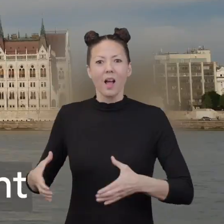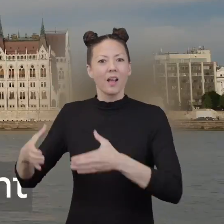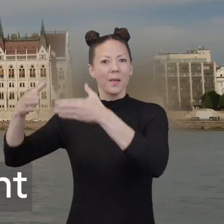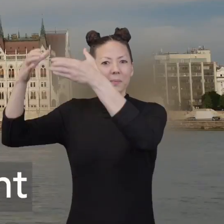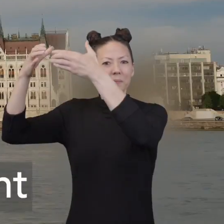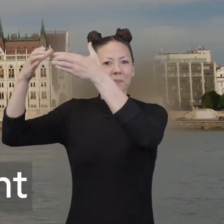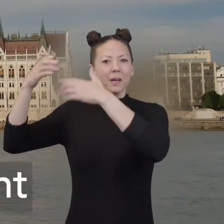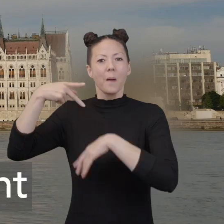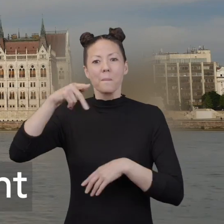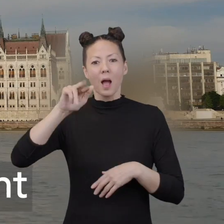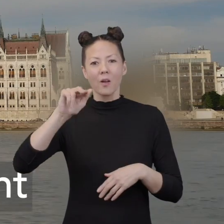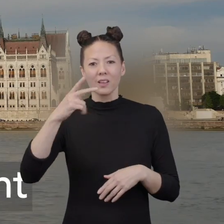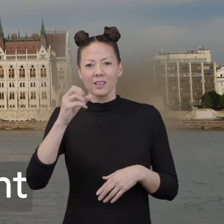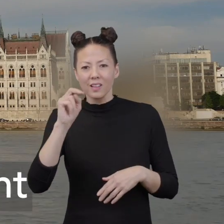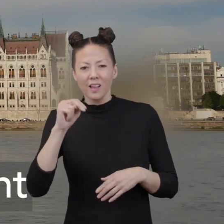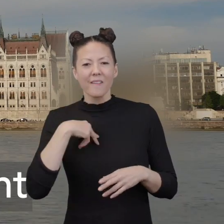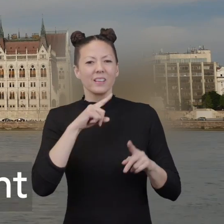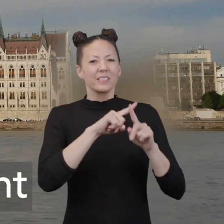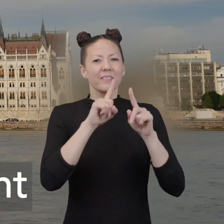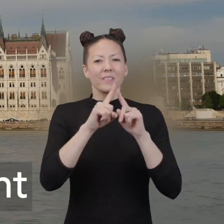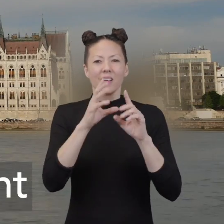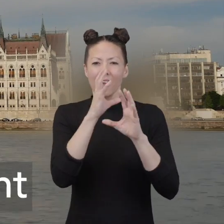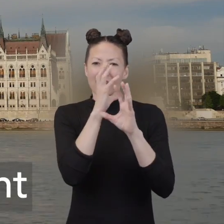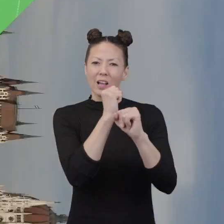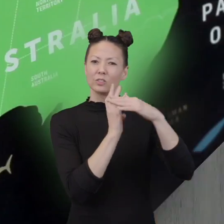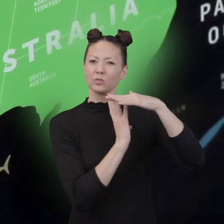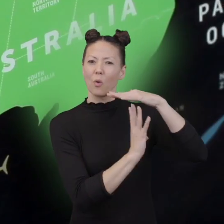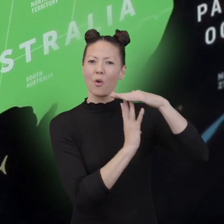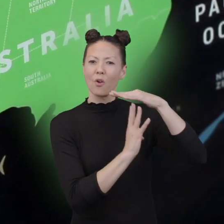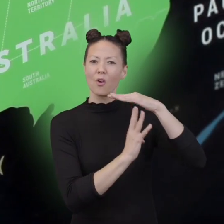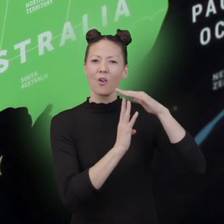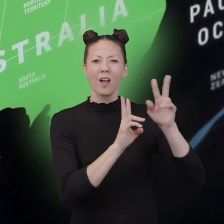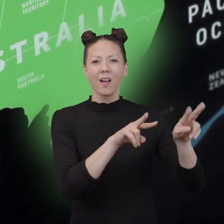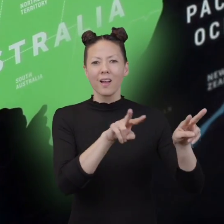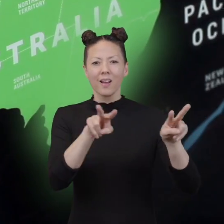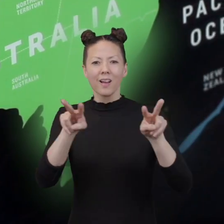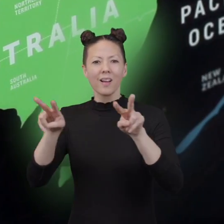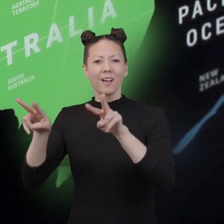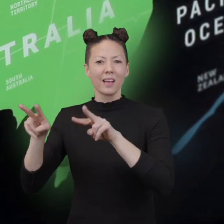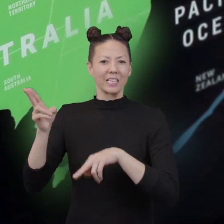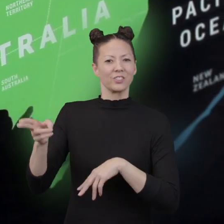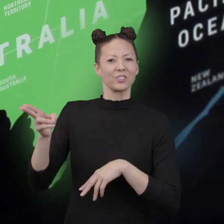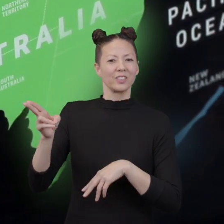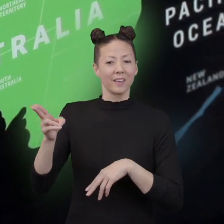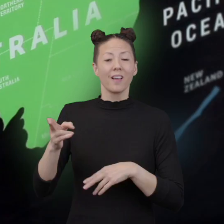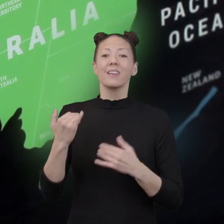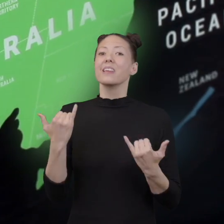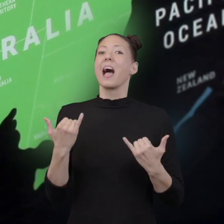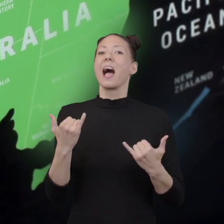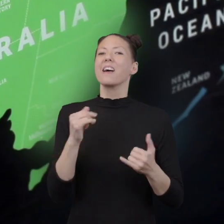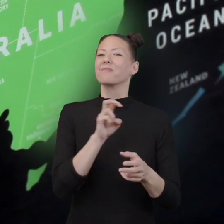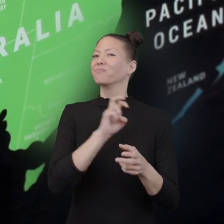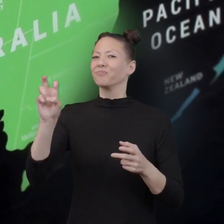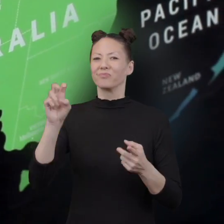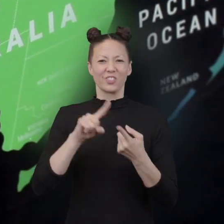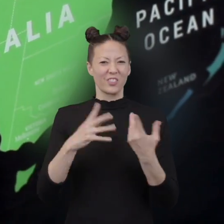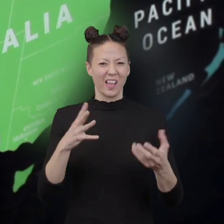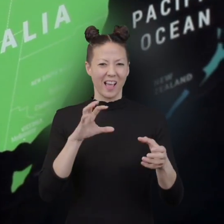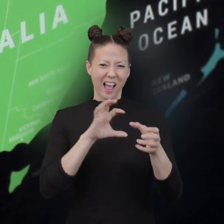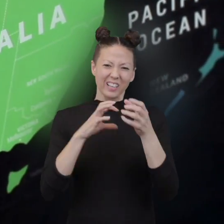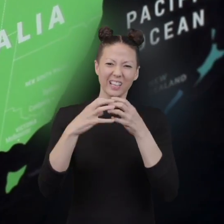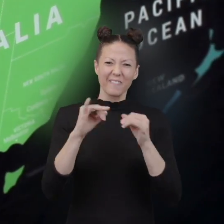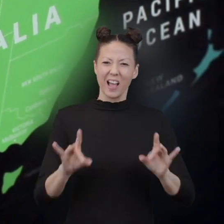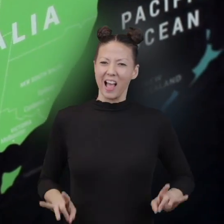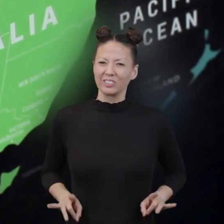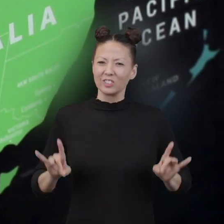and lots of other famous tourist attractions. Finally, we've got the continent of Australia, also known as